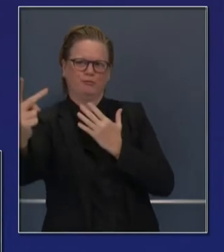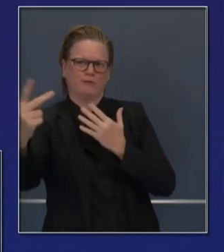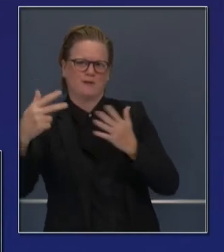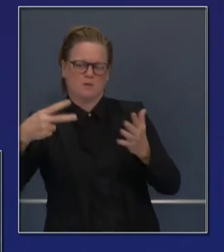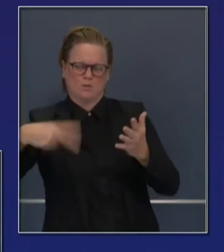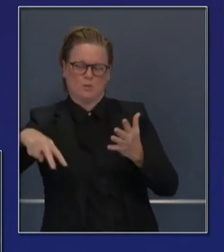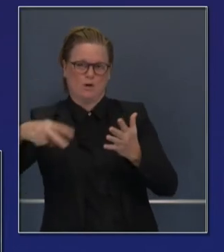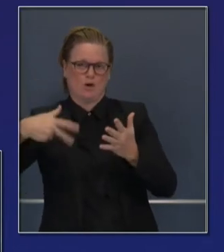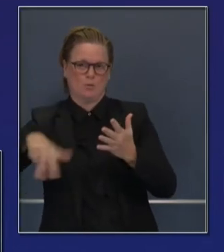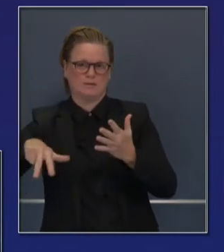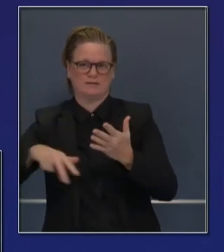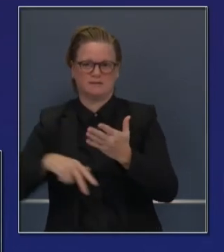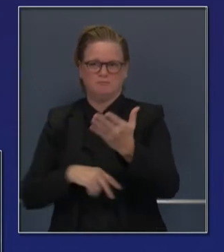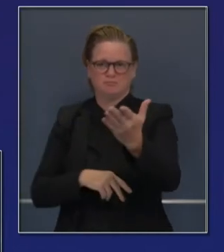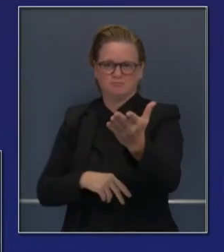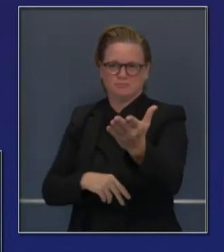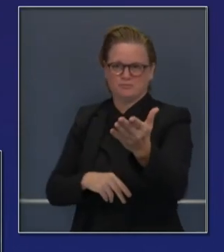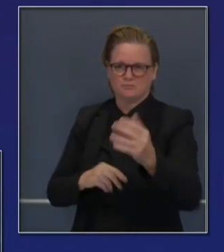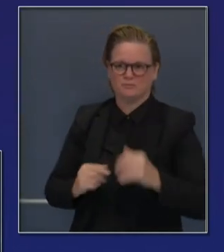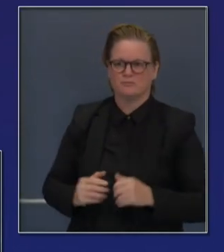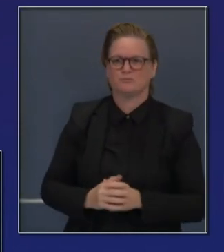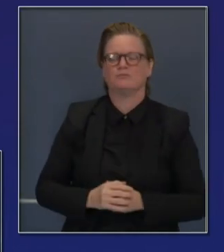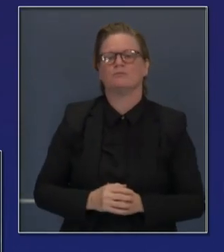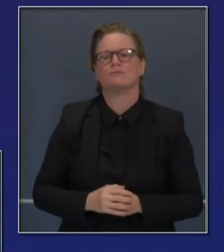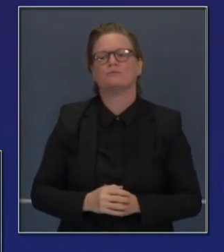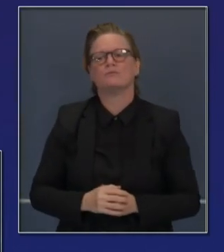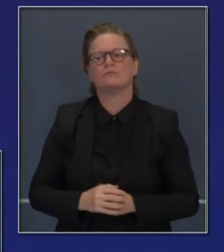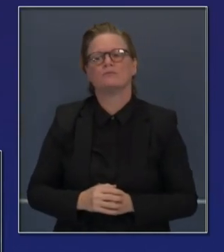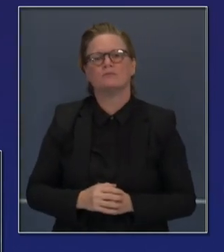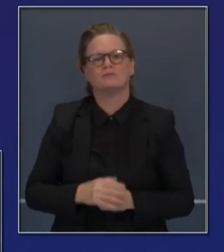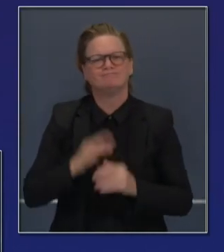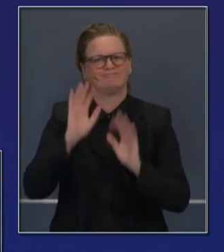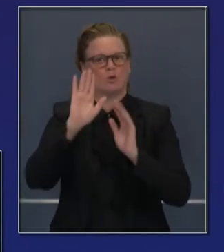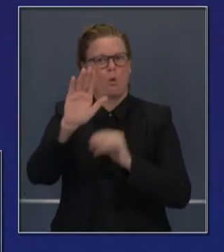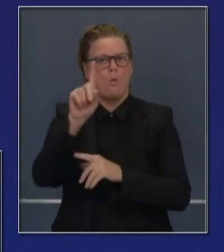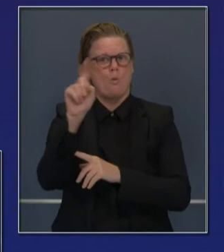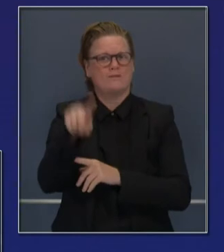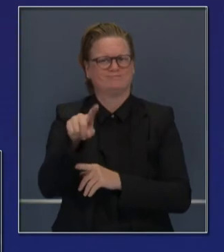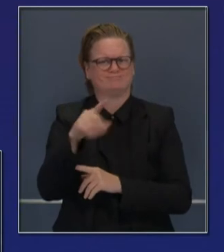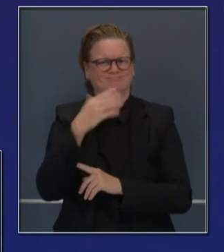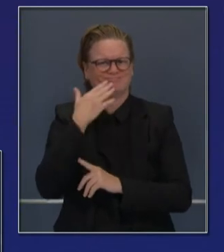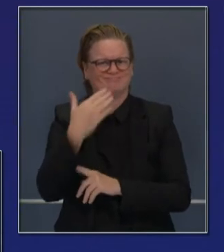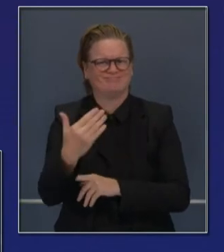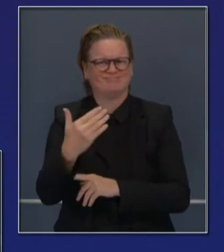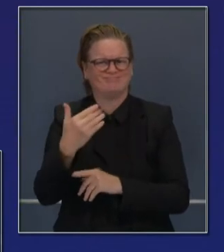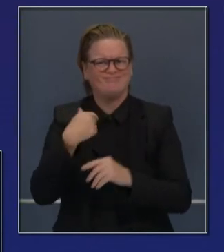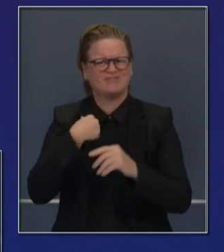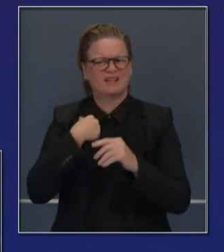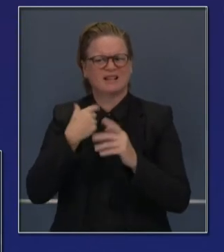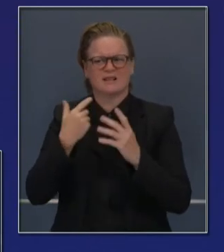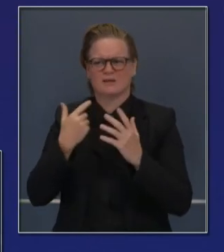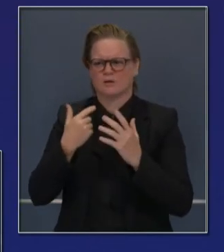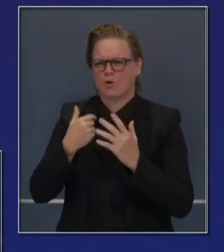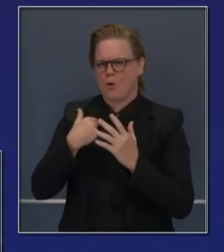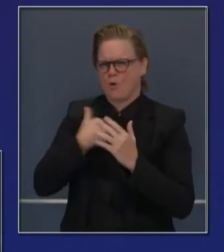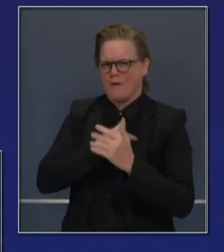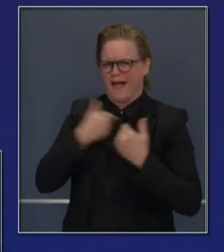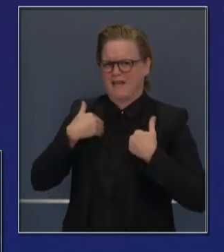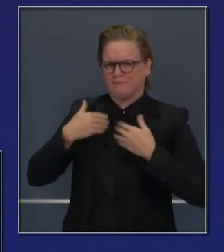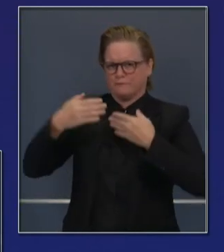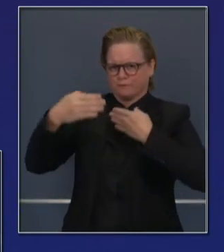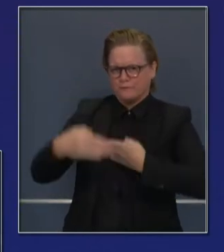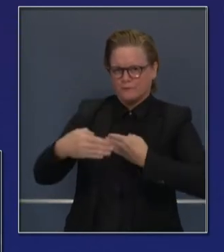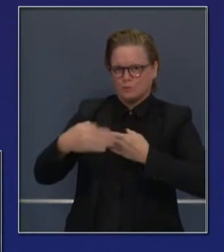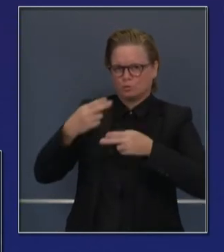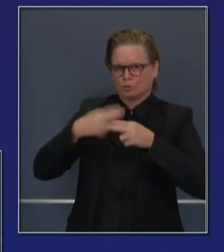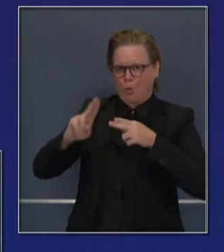asked a number of very specific questions that move beyond the short-term projections. I think he was referring with that